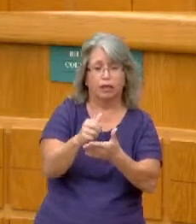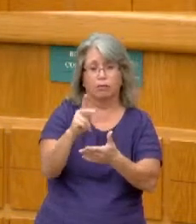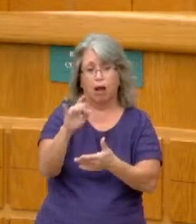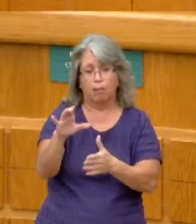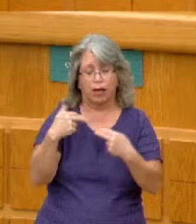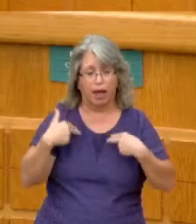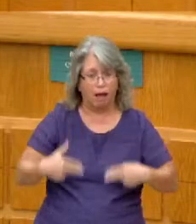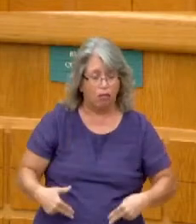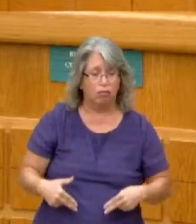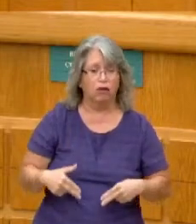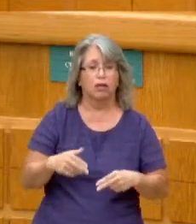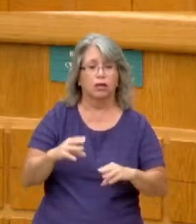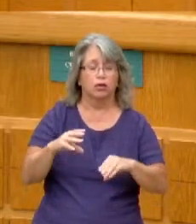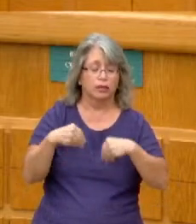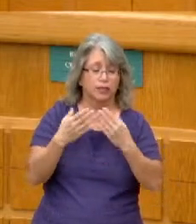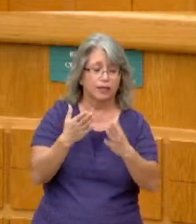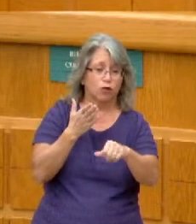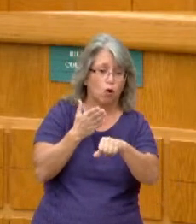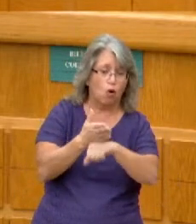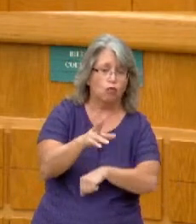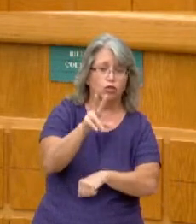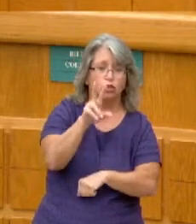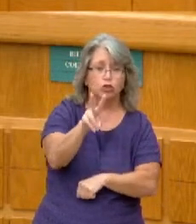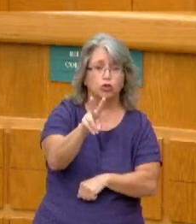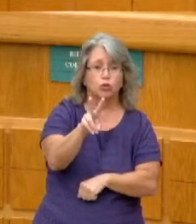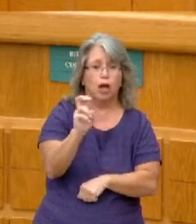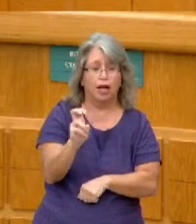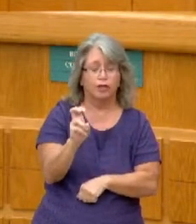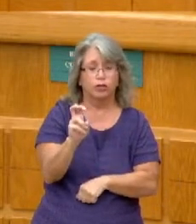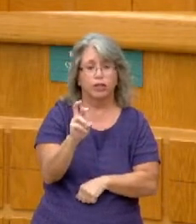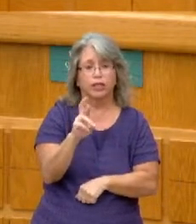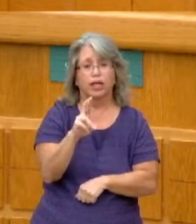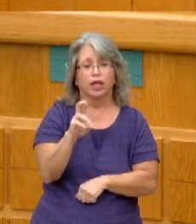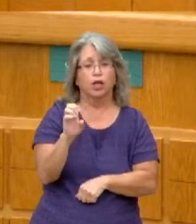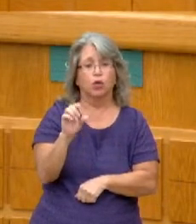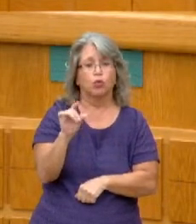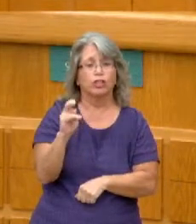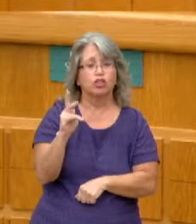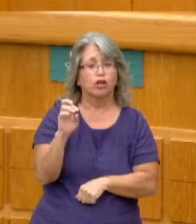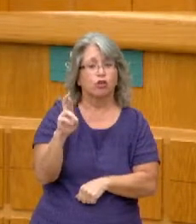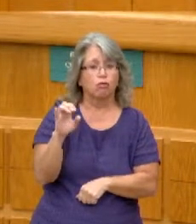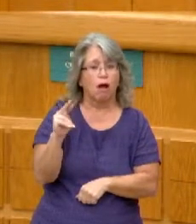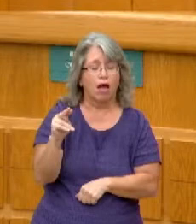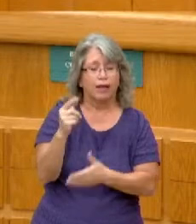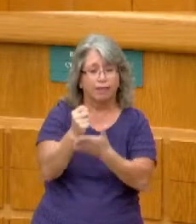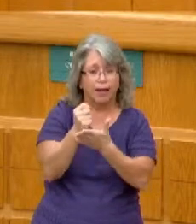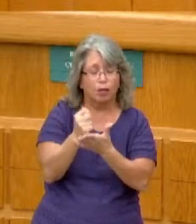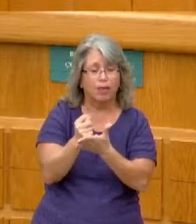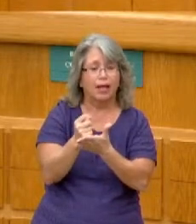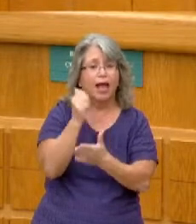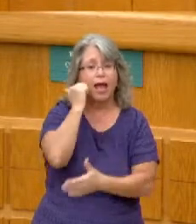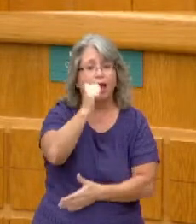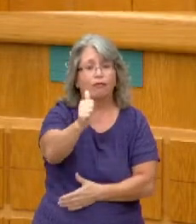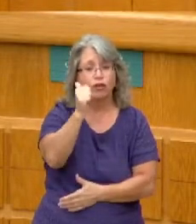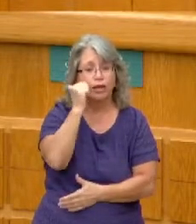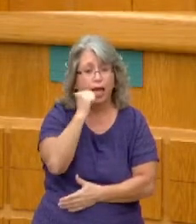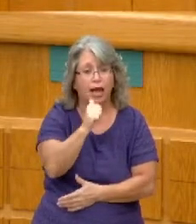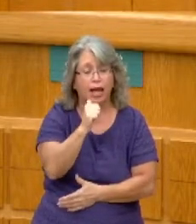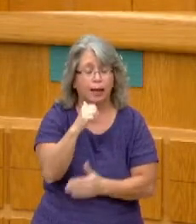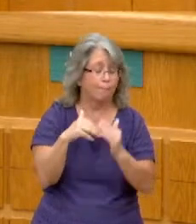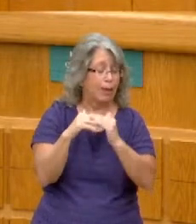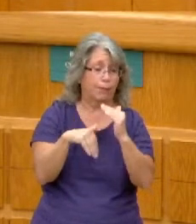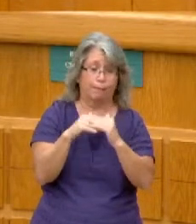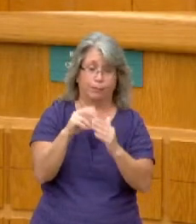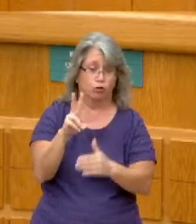over 200 Regeneron treatments every day, at minimum. And